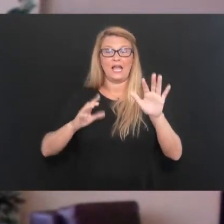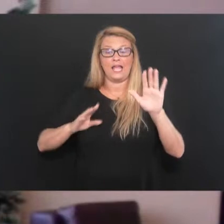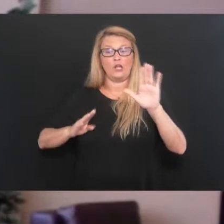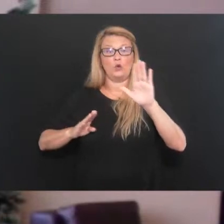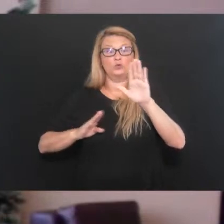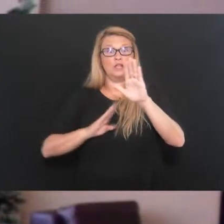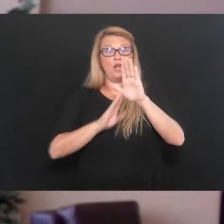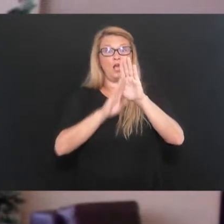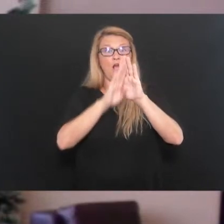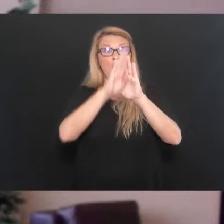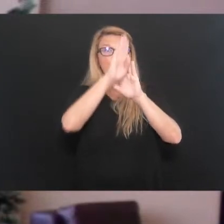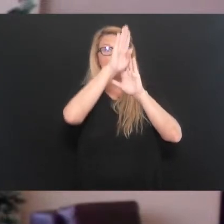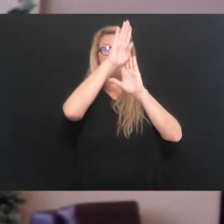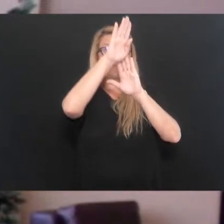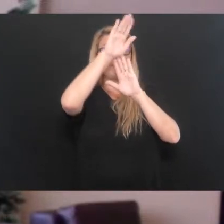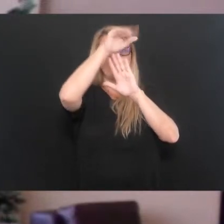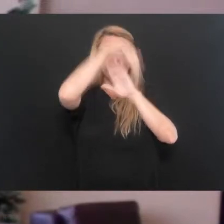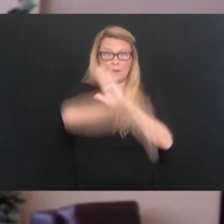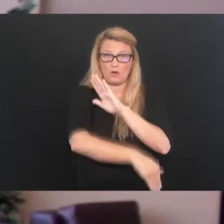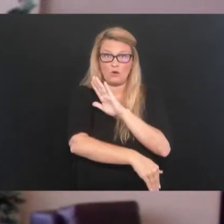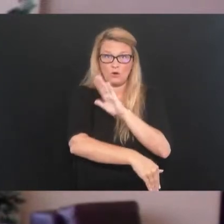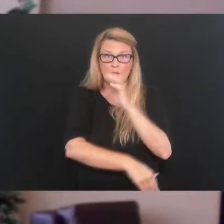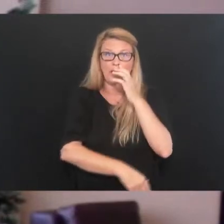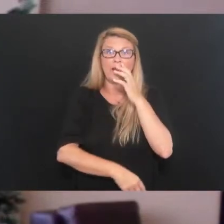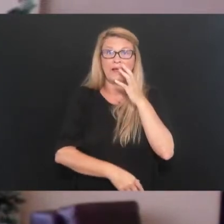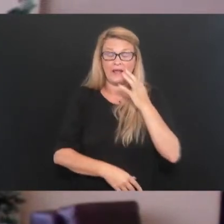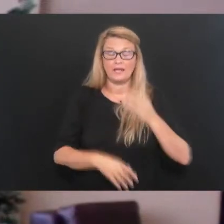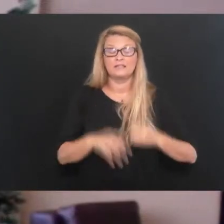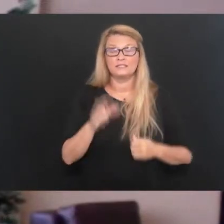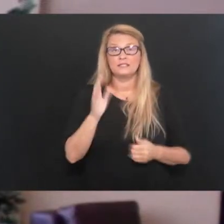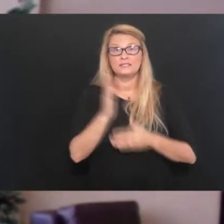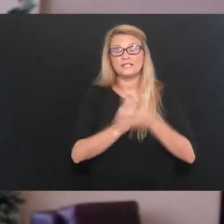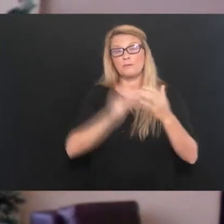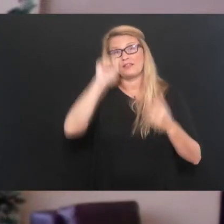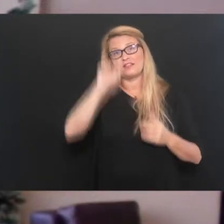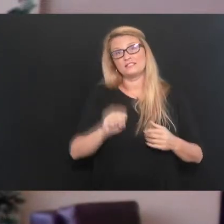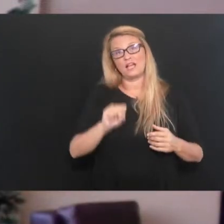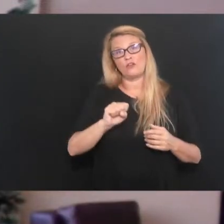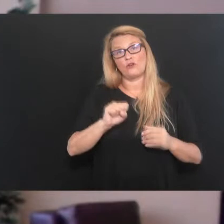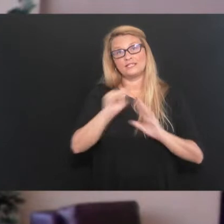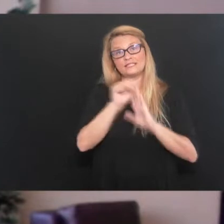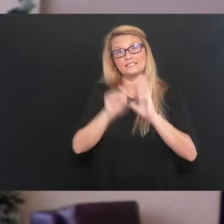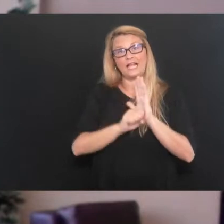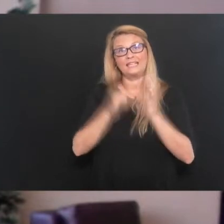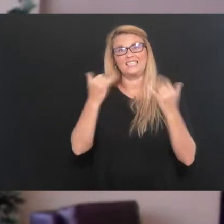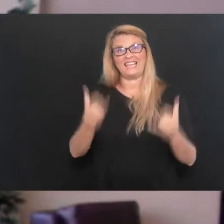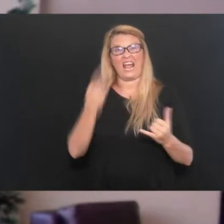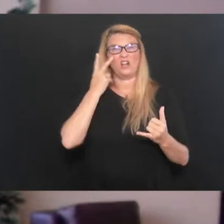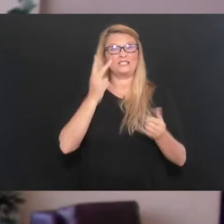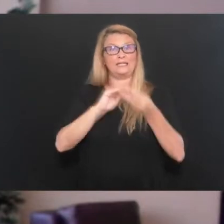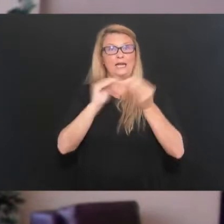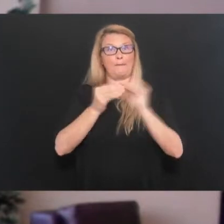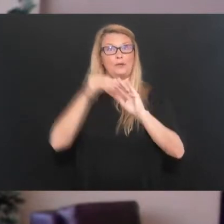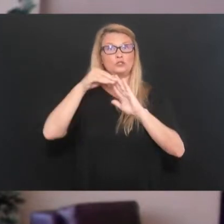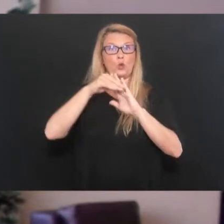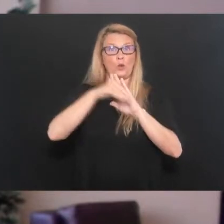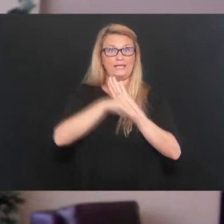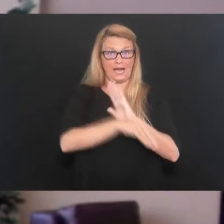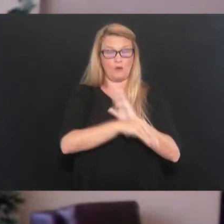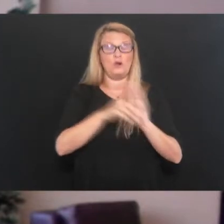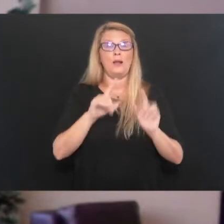and then it peaks and it starts coming down. And in some of the southern states, we're starting to see it come down. But the difference